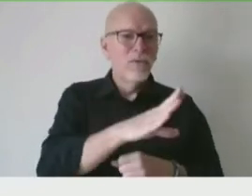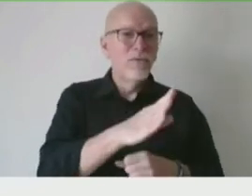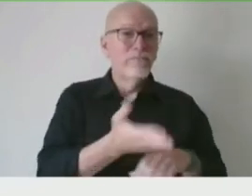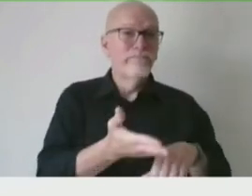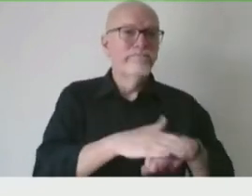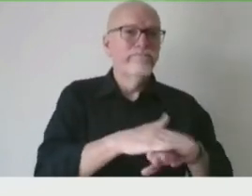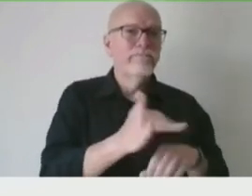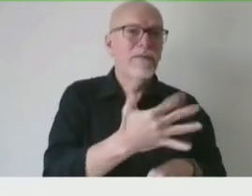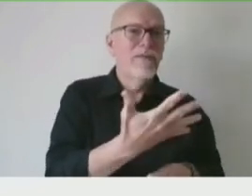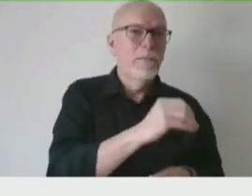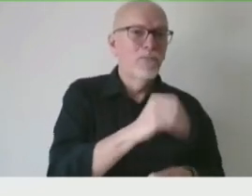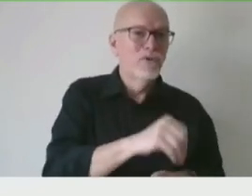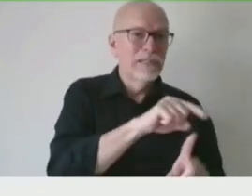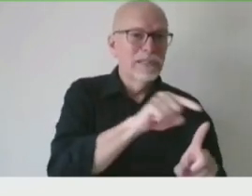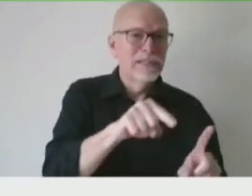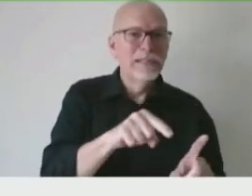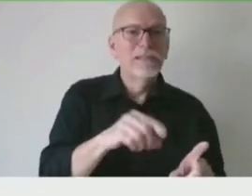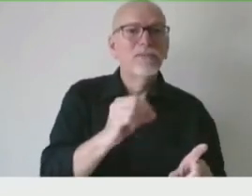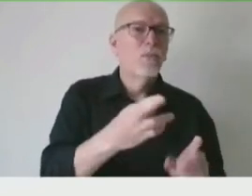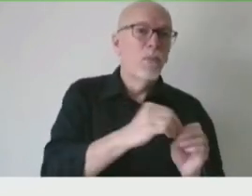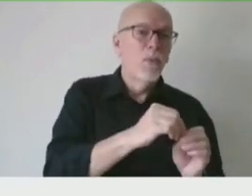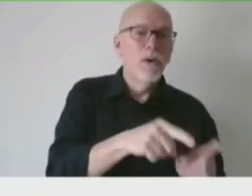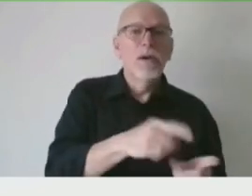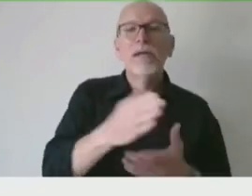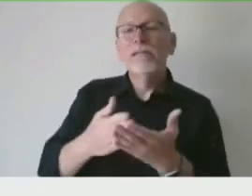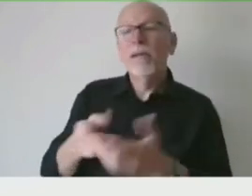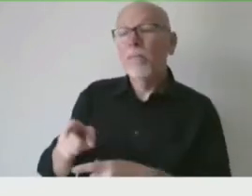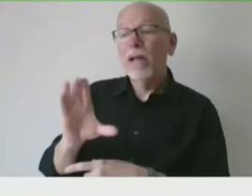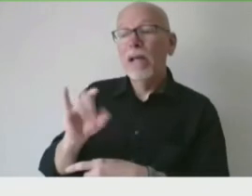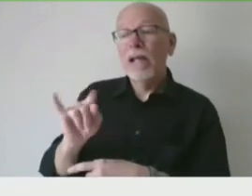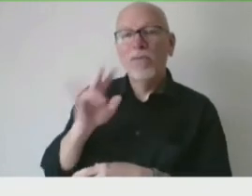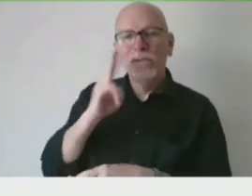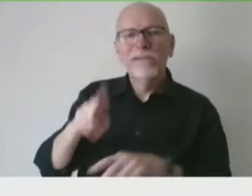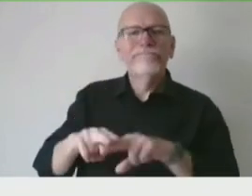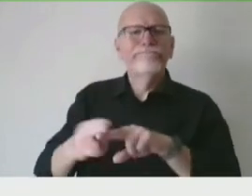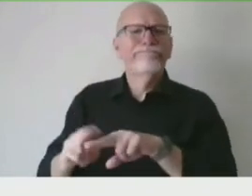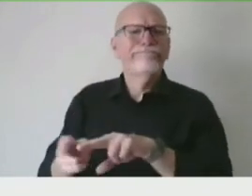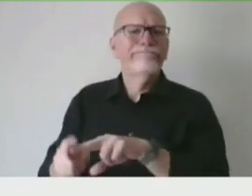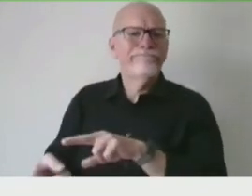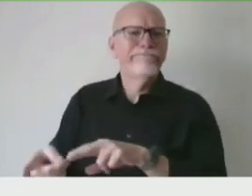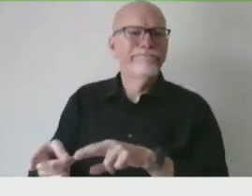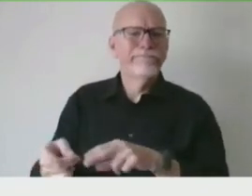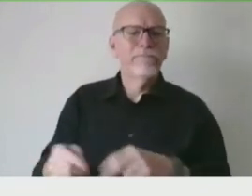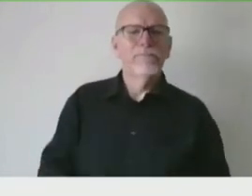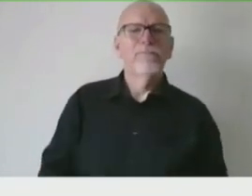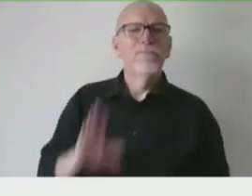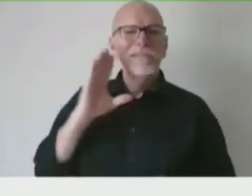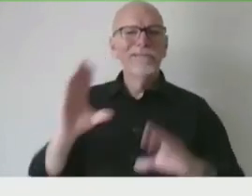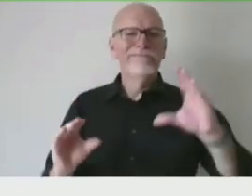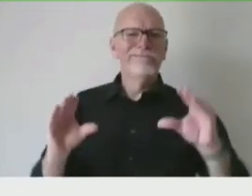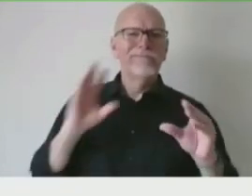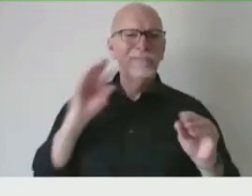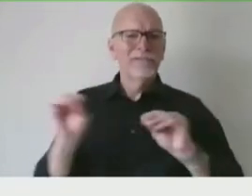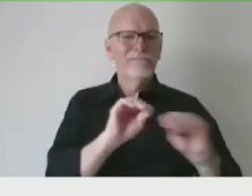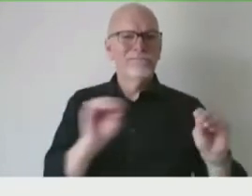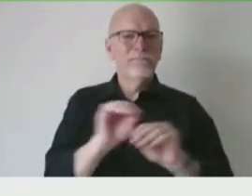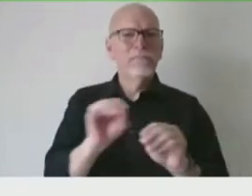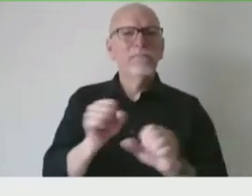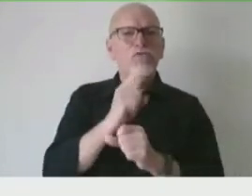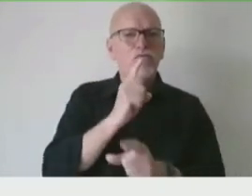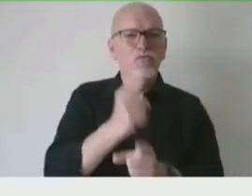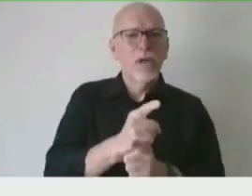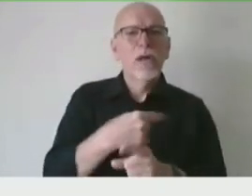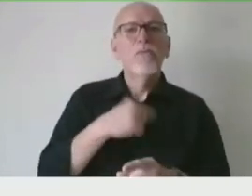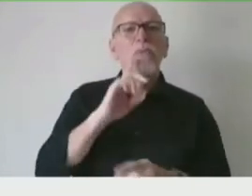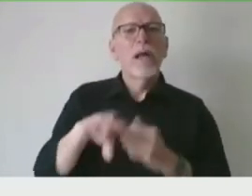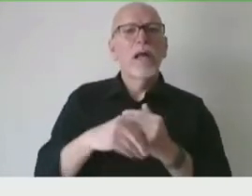5 percentage points or more, and 5 will see their rates decline by the same margin. We have taken steps to add an additional